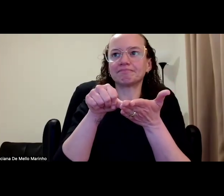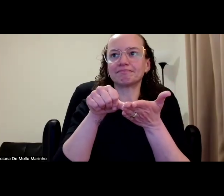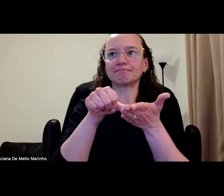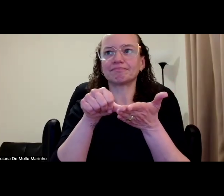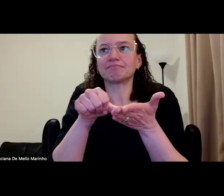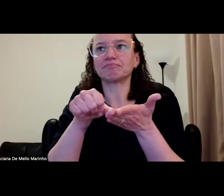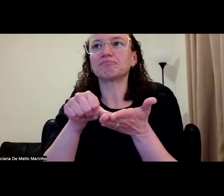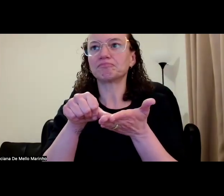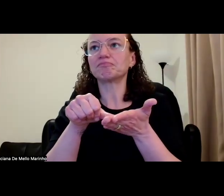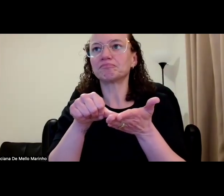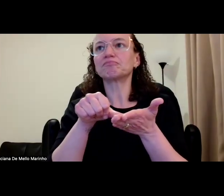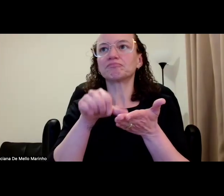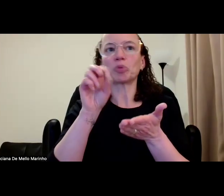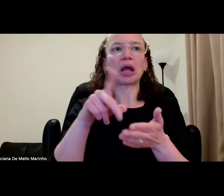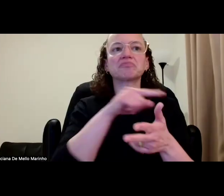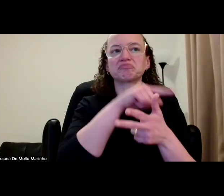like this.